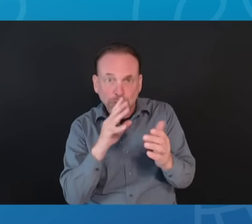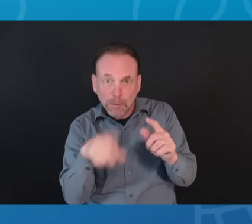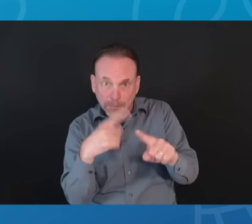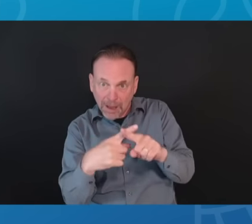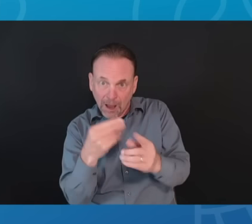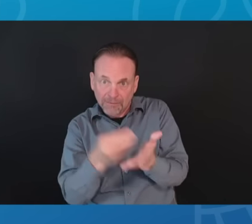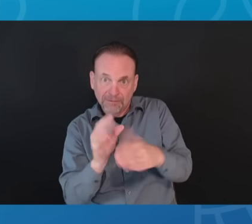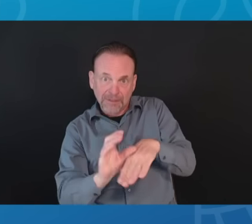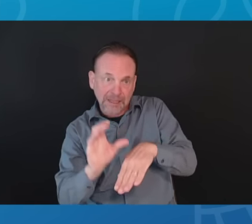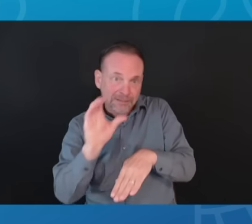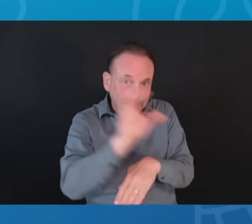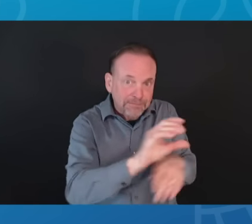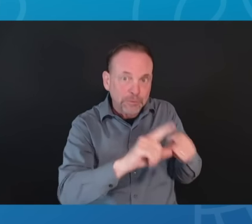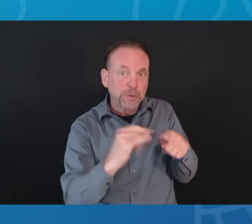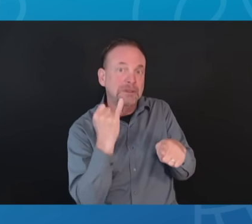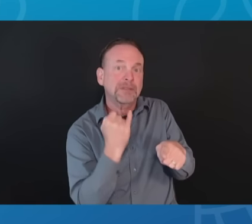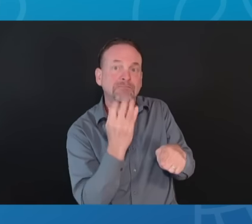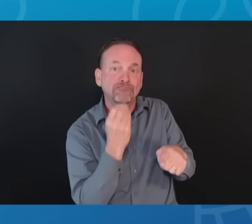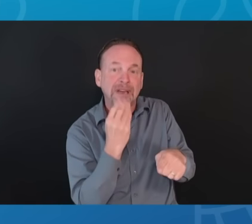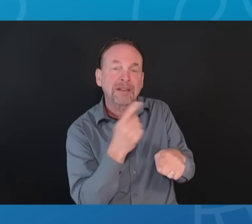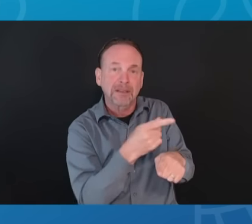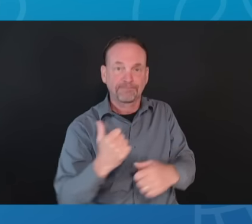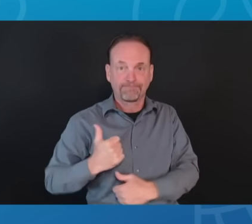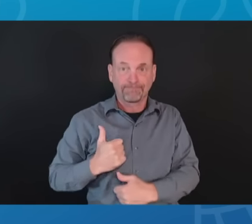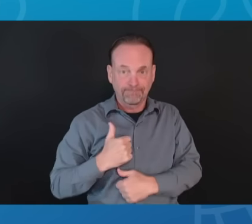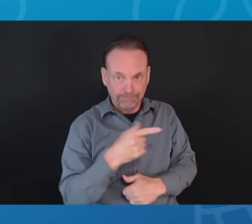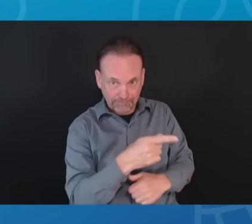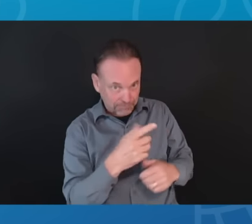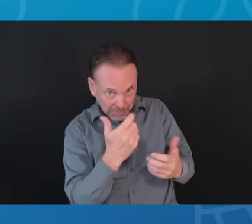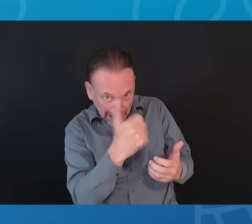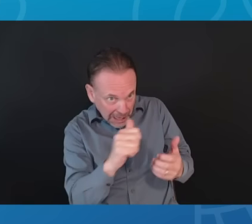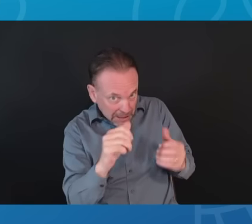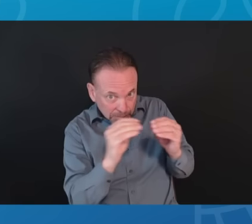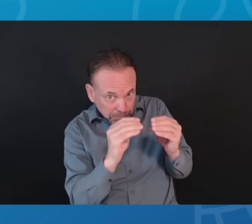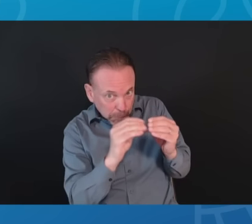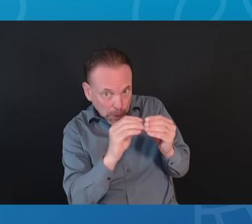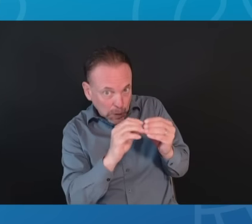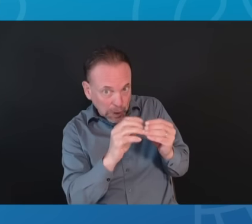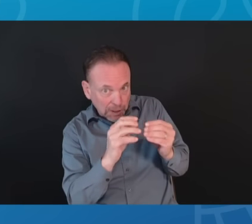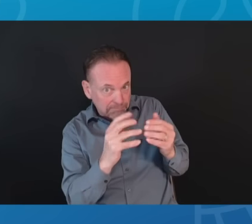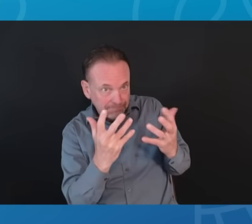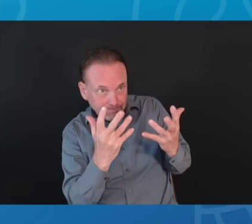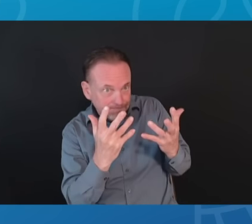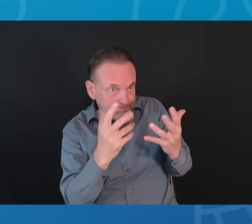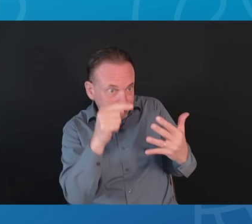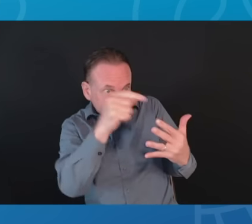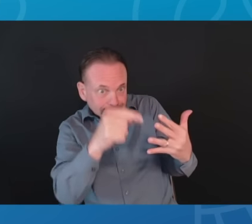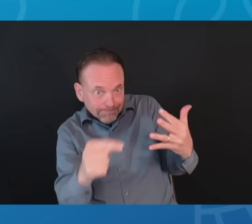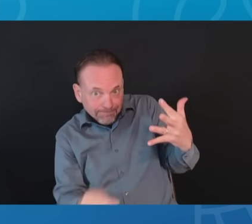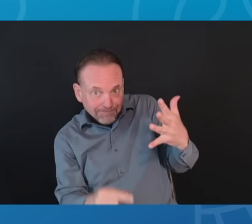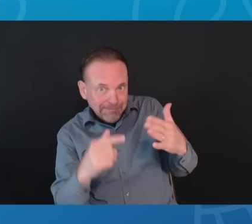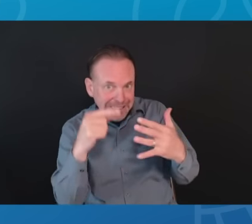UNIFIL. Are there any specific steps that you are considering? Nothing that I'm ready to announce today,